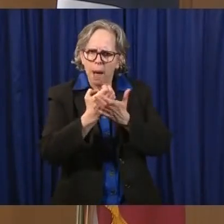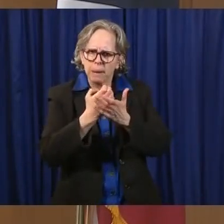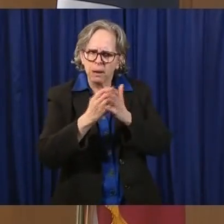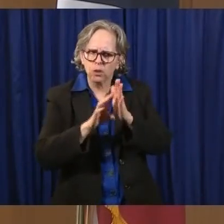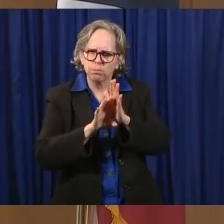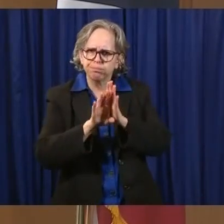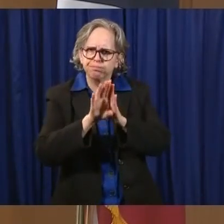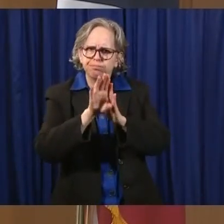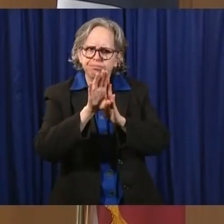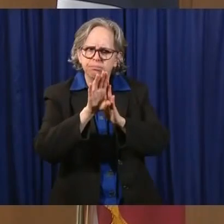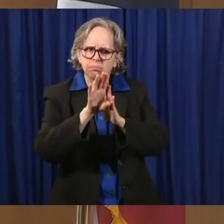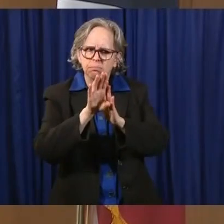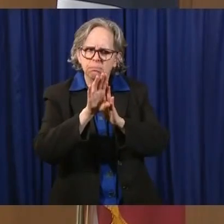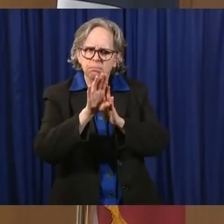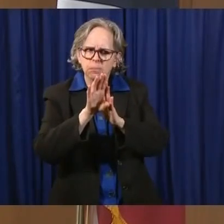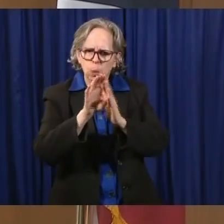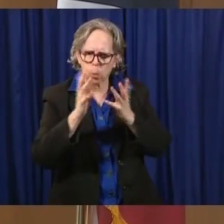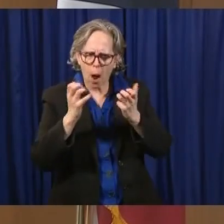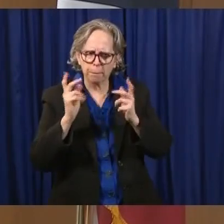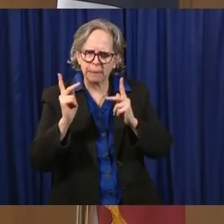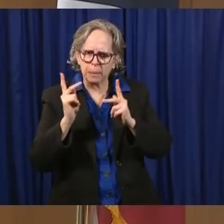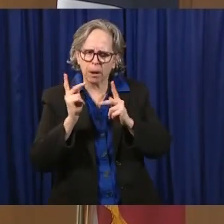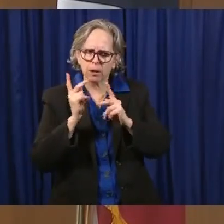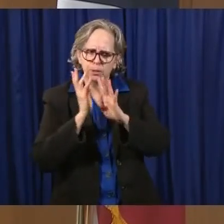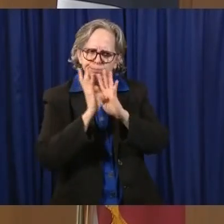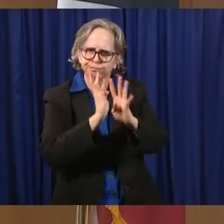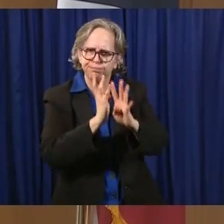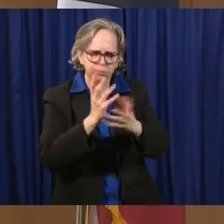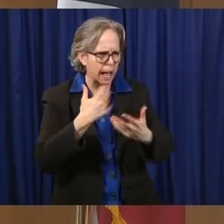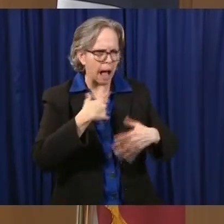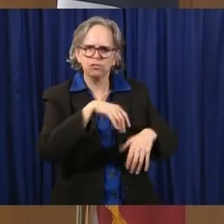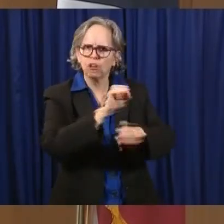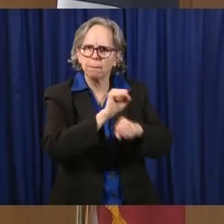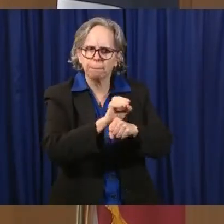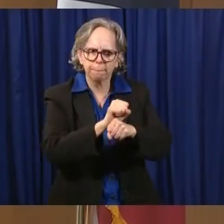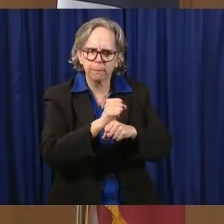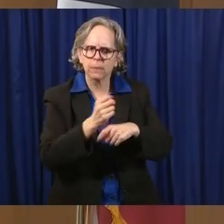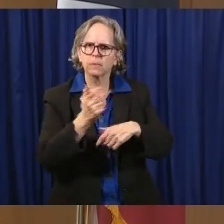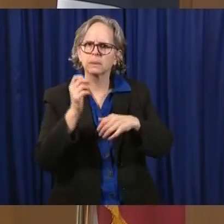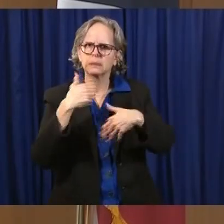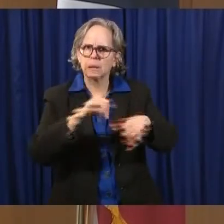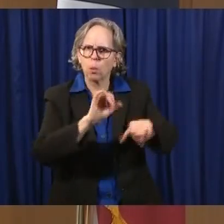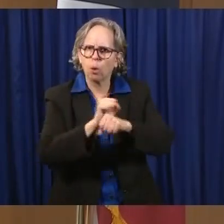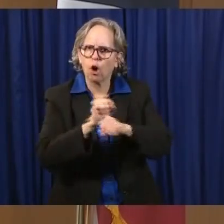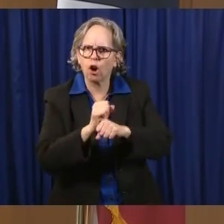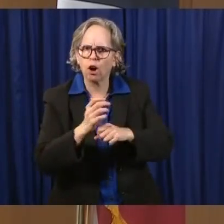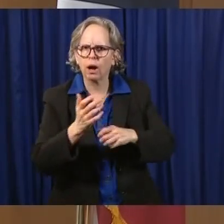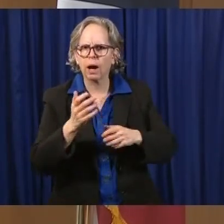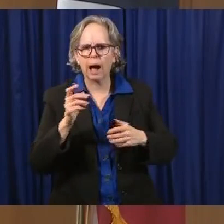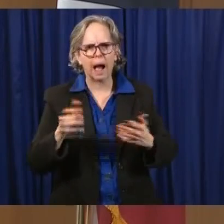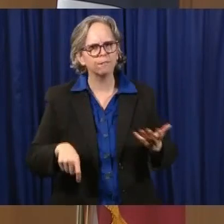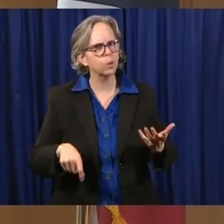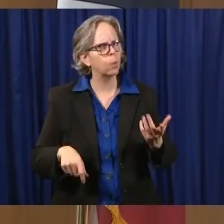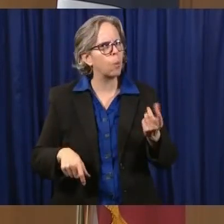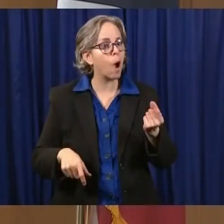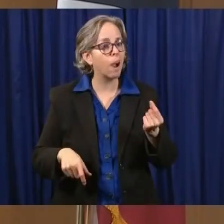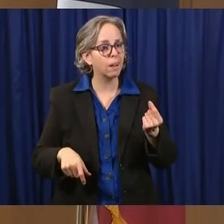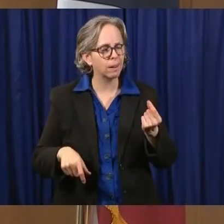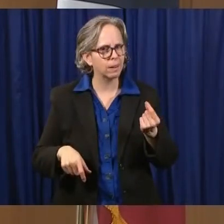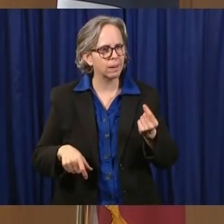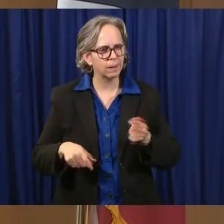people to be able to be employed, we have to be as deliberate and careful and